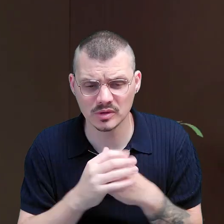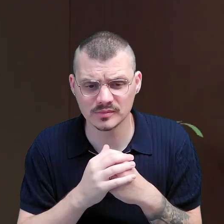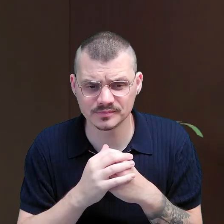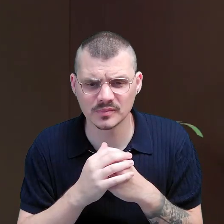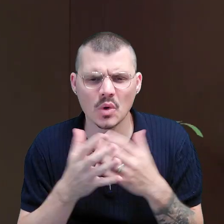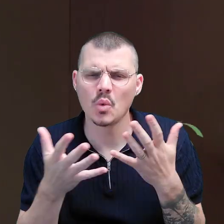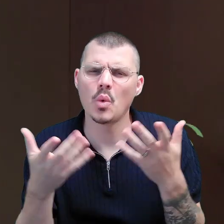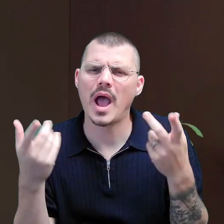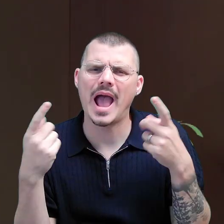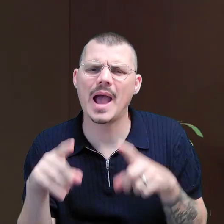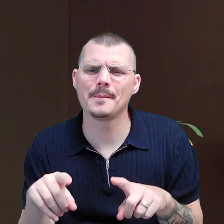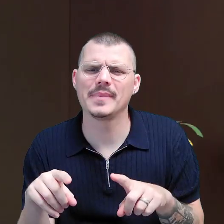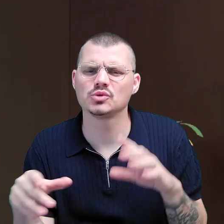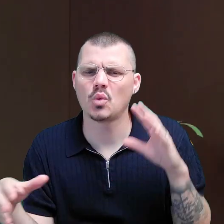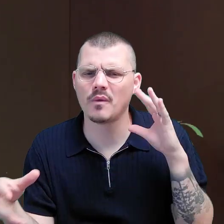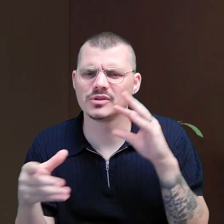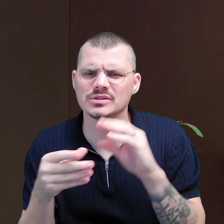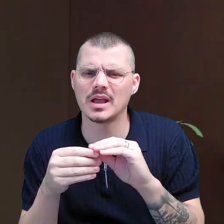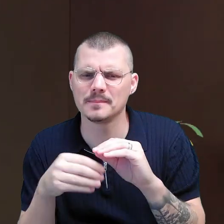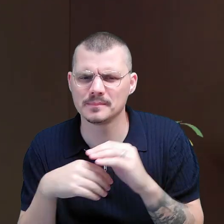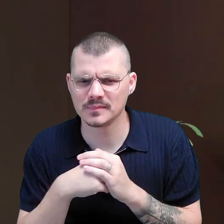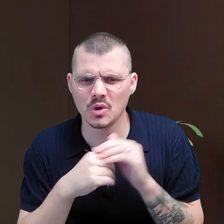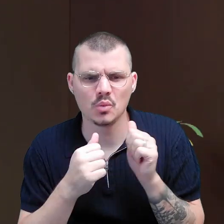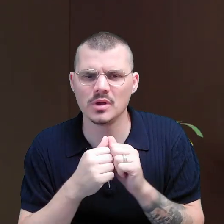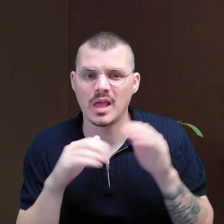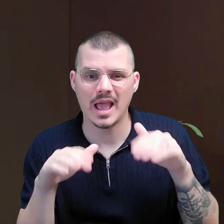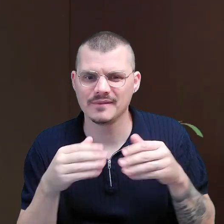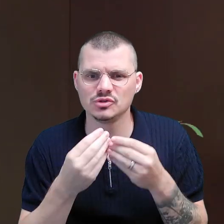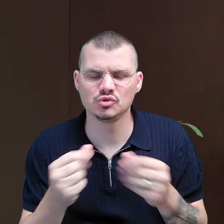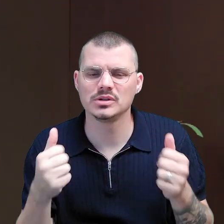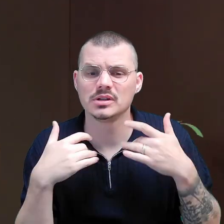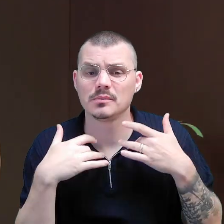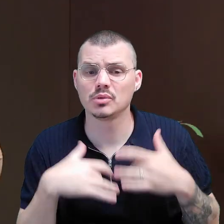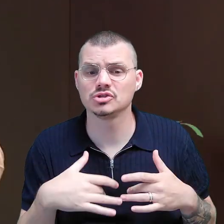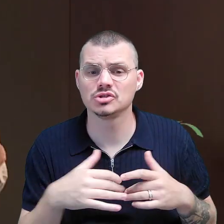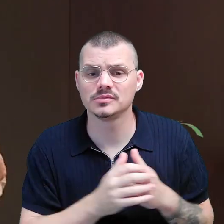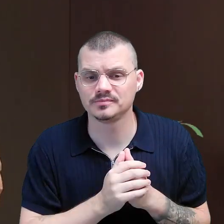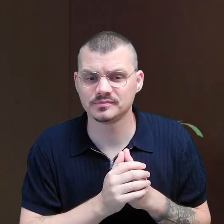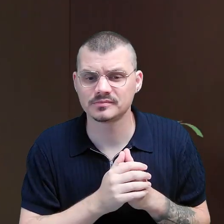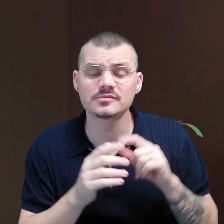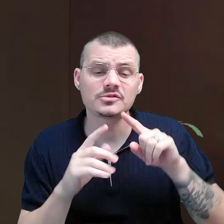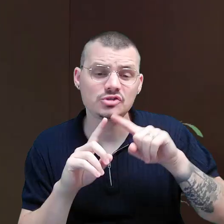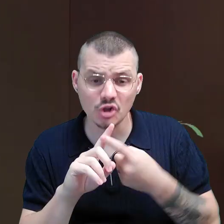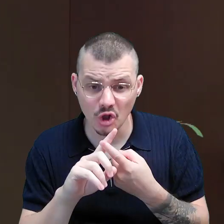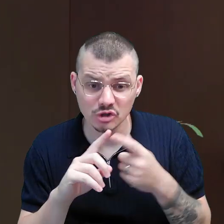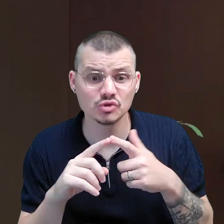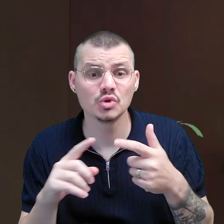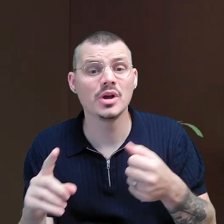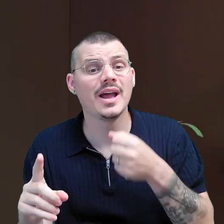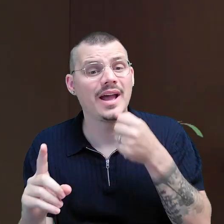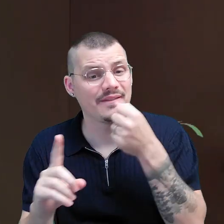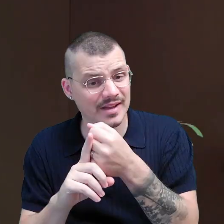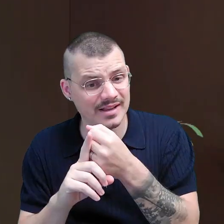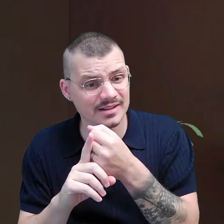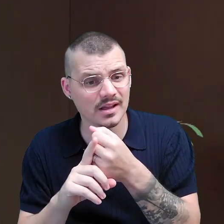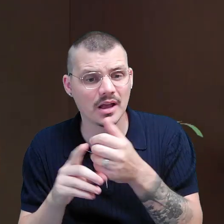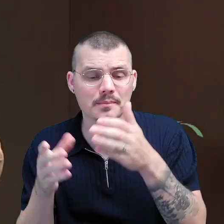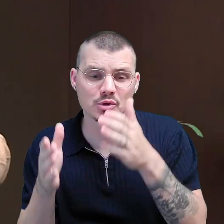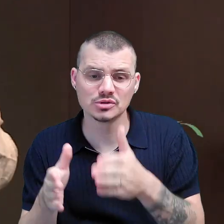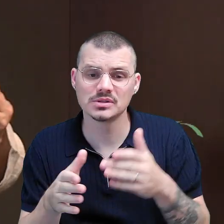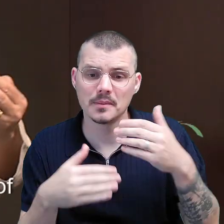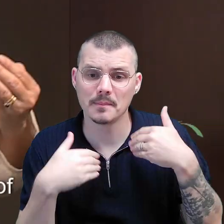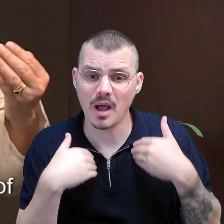So, what happens over time with untreated depression? Well, it starts to